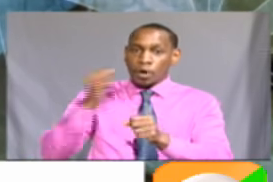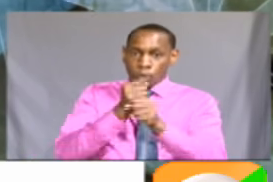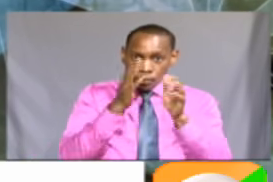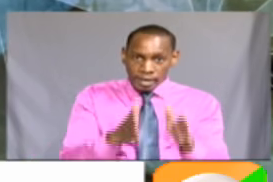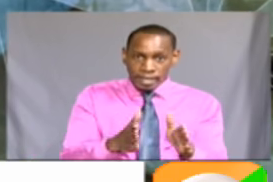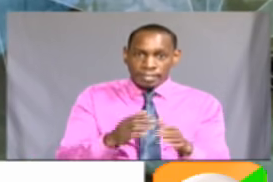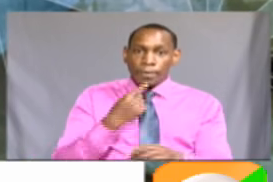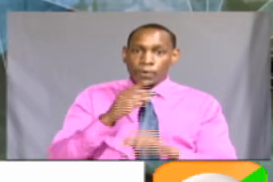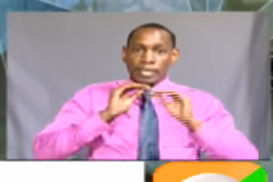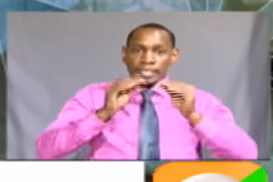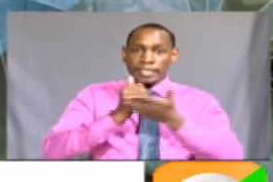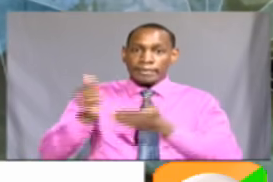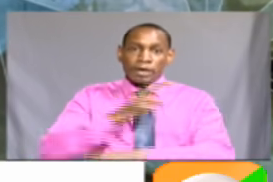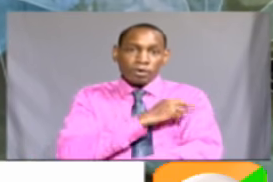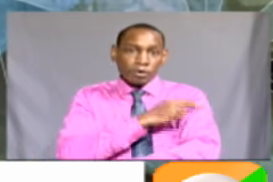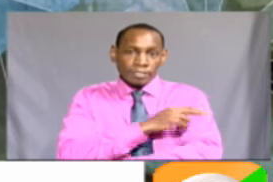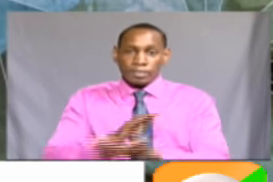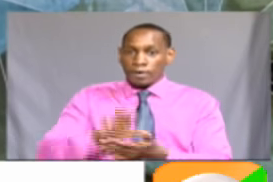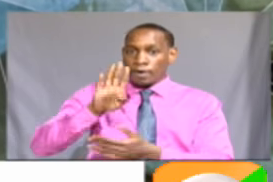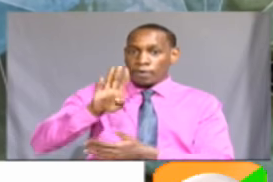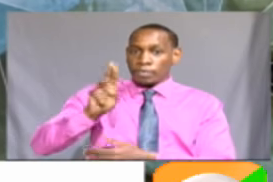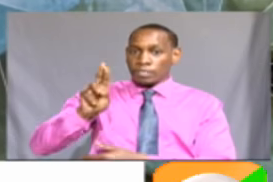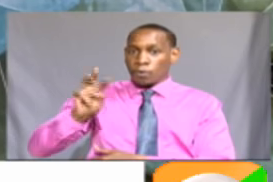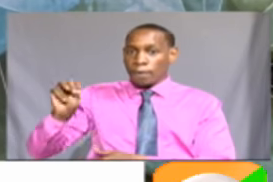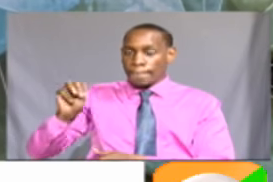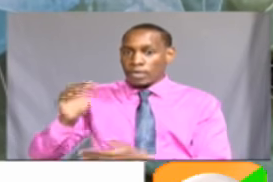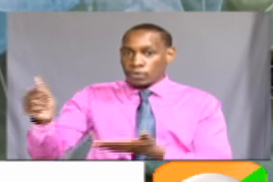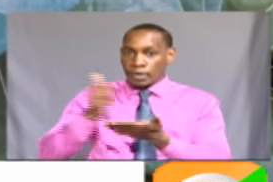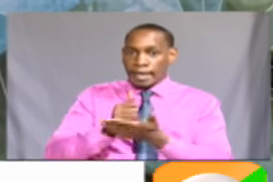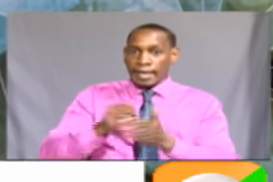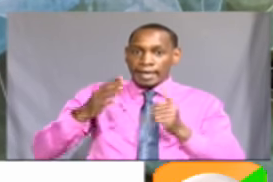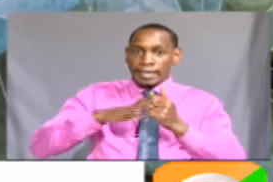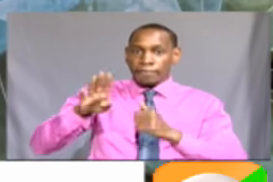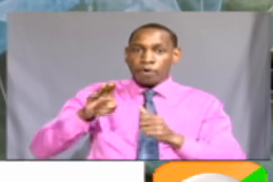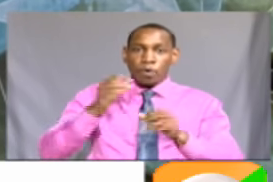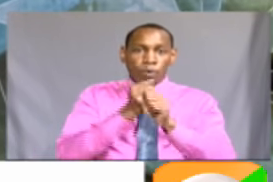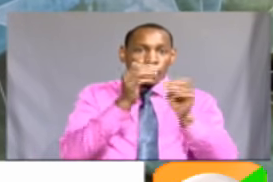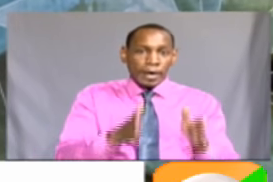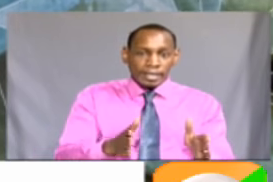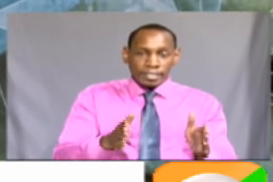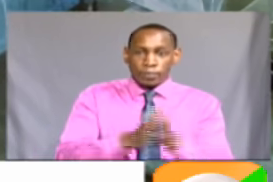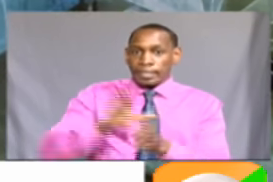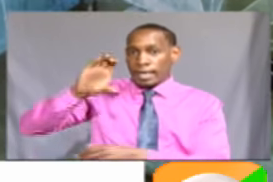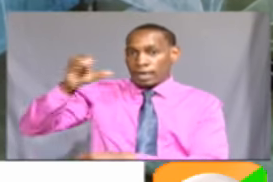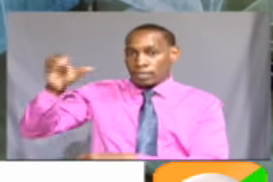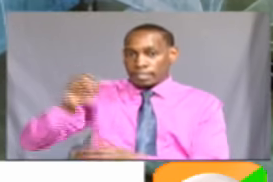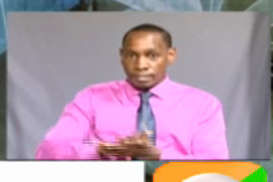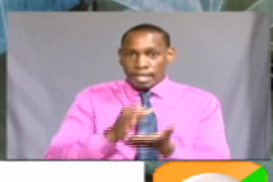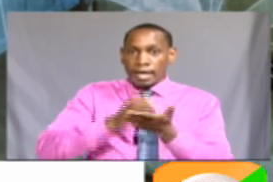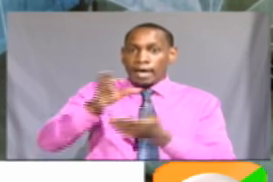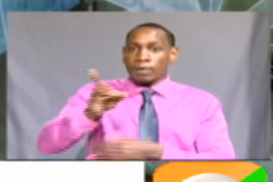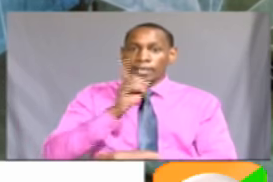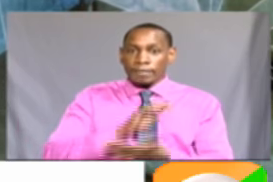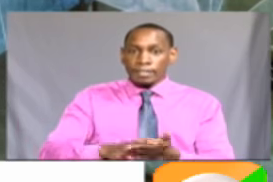staff. Moi Teaching and Referral Hospital, 42 million shillings to hire 94 members of staff. And the counties were